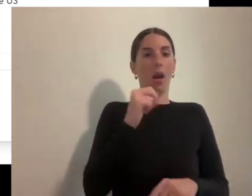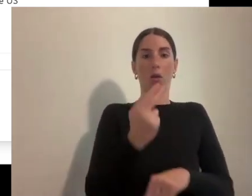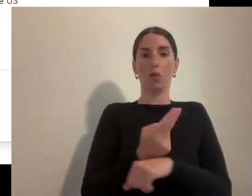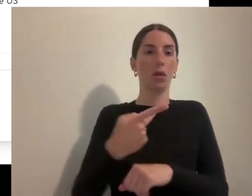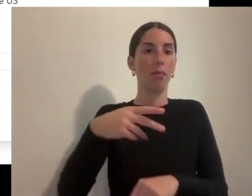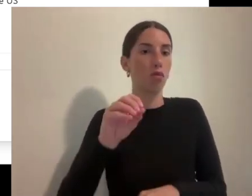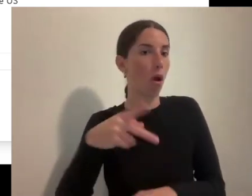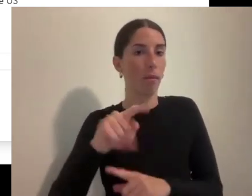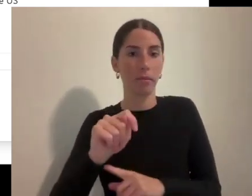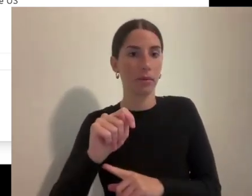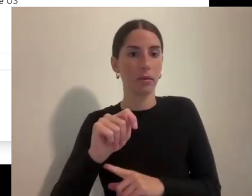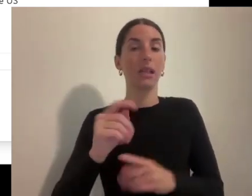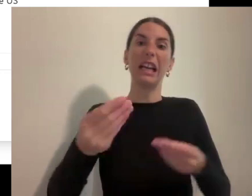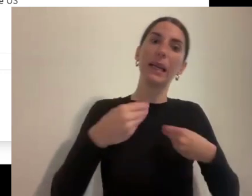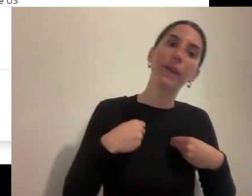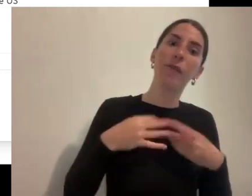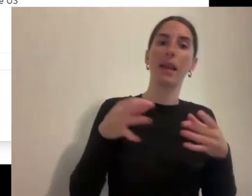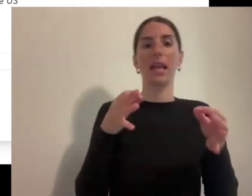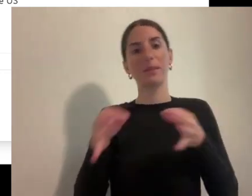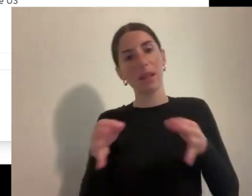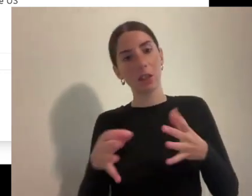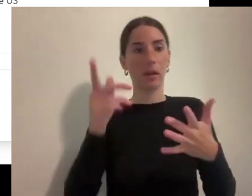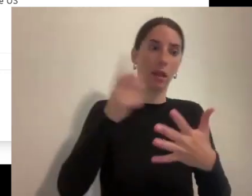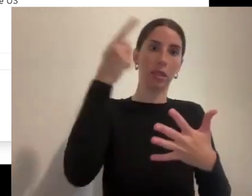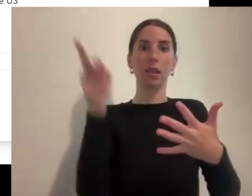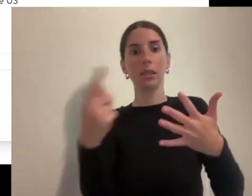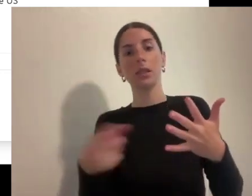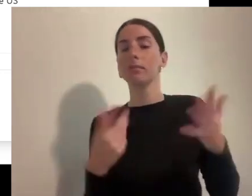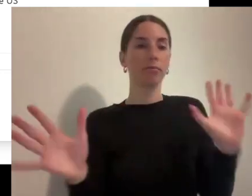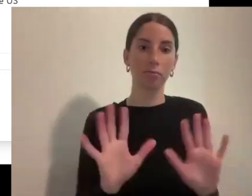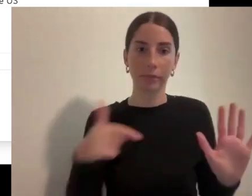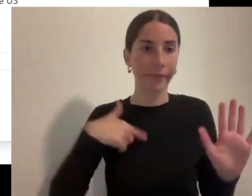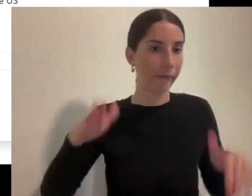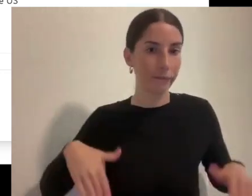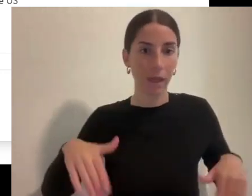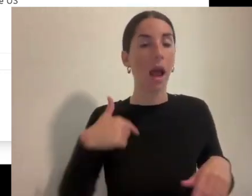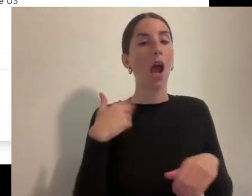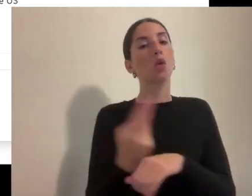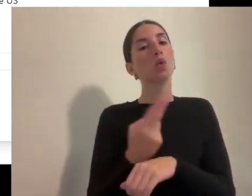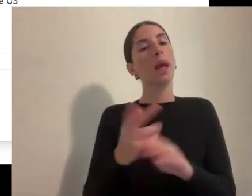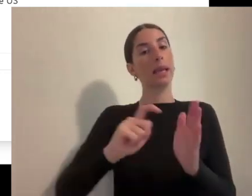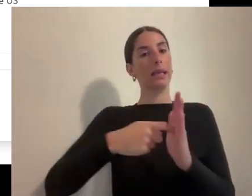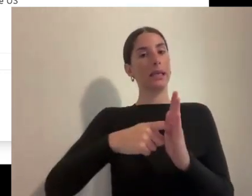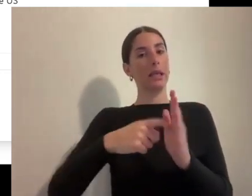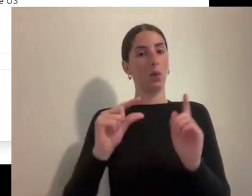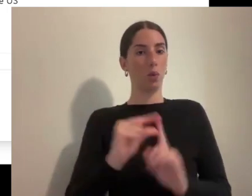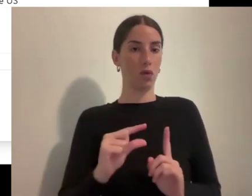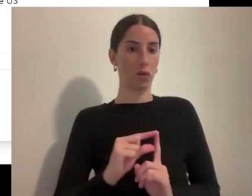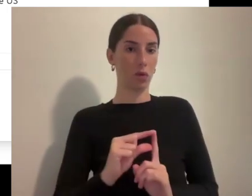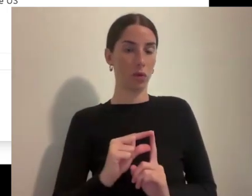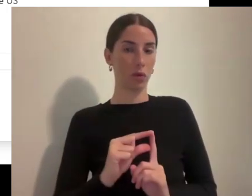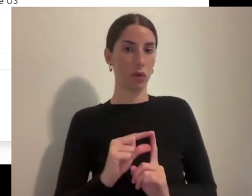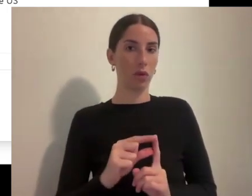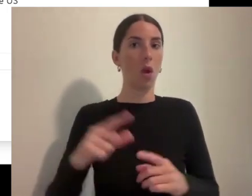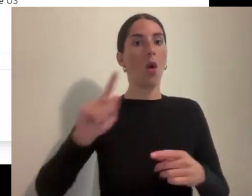said, give me an explanation about this or that. I simply used keywords the way we do when we do a